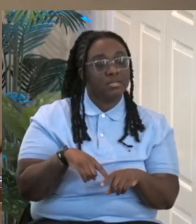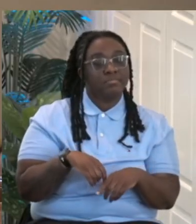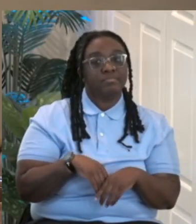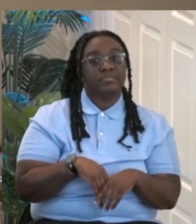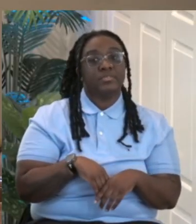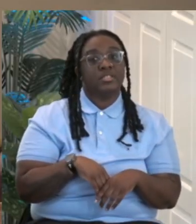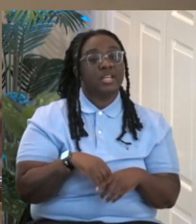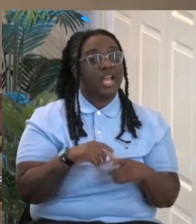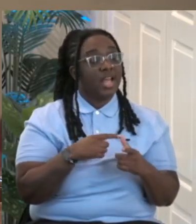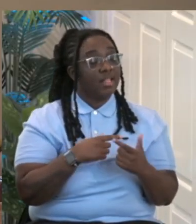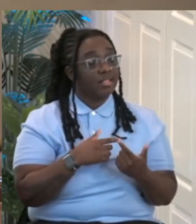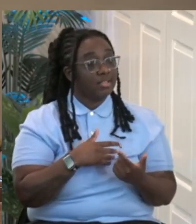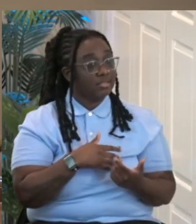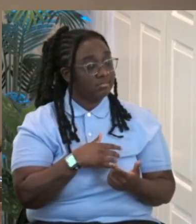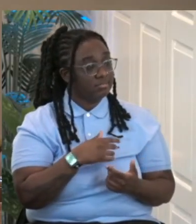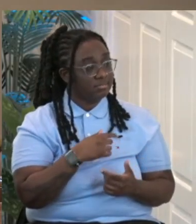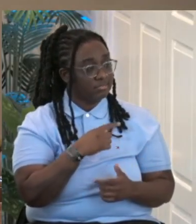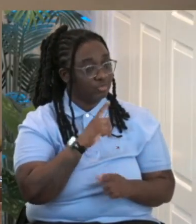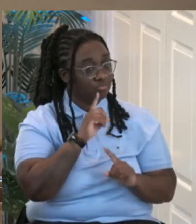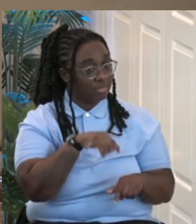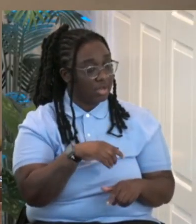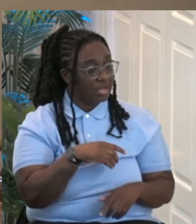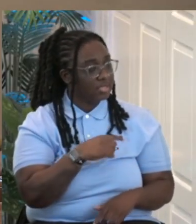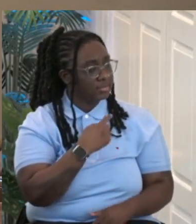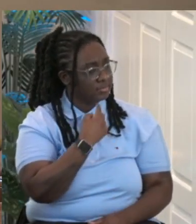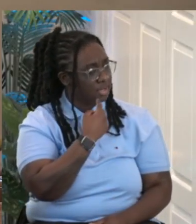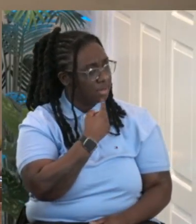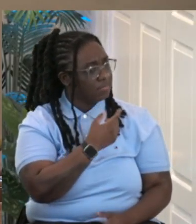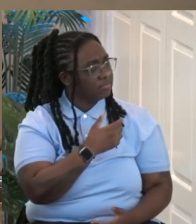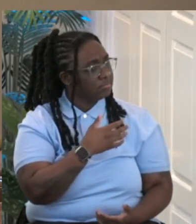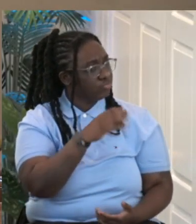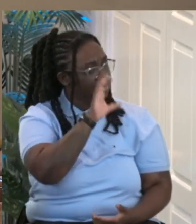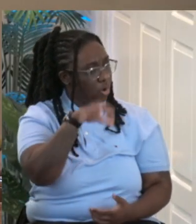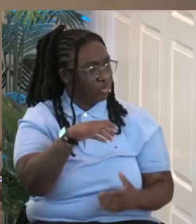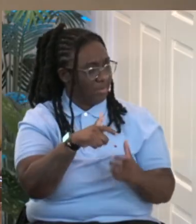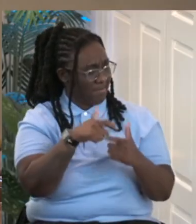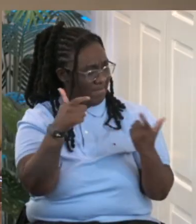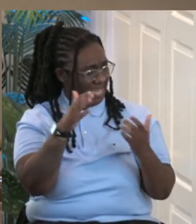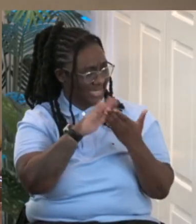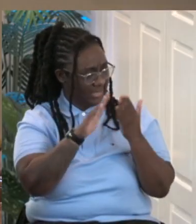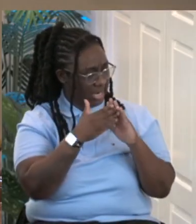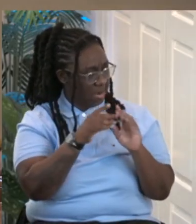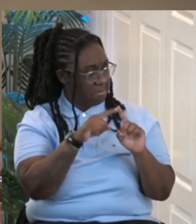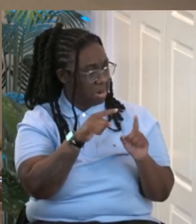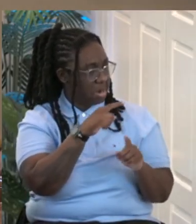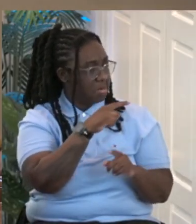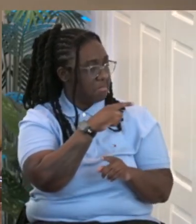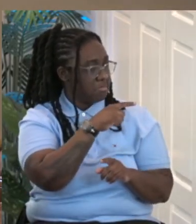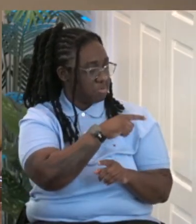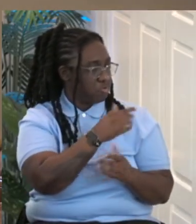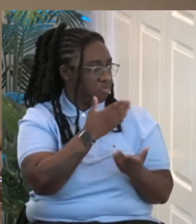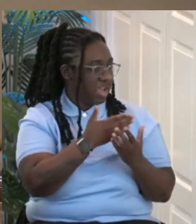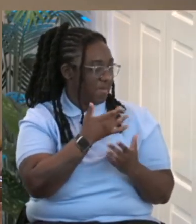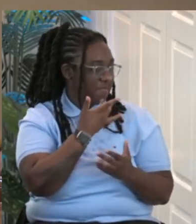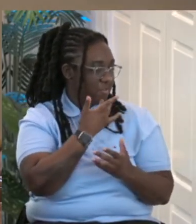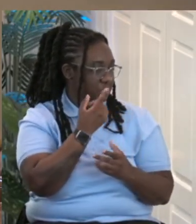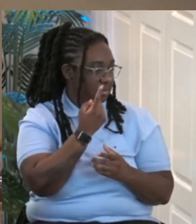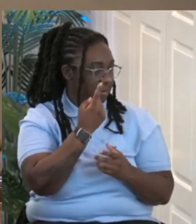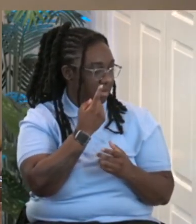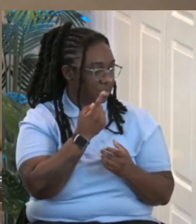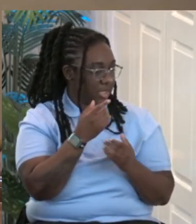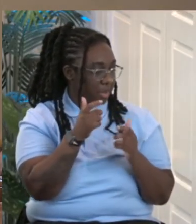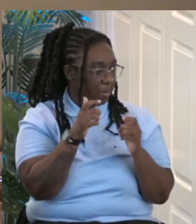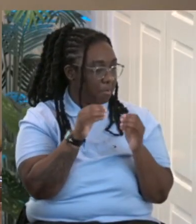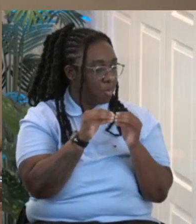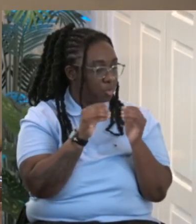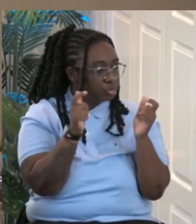a big city. I grew up in Chicago, he said, but you may be like something a little smaller, like Pittsburgh, Pennsylvania. And